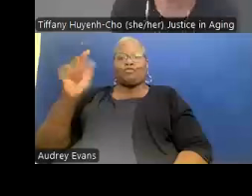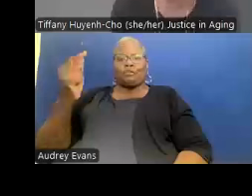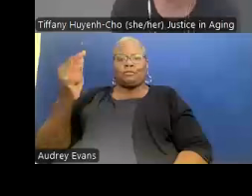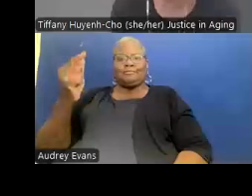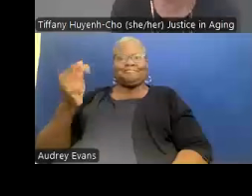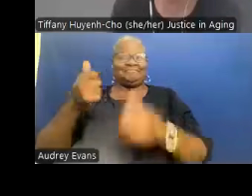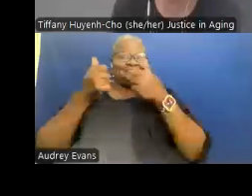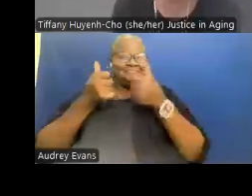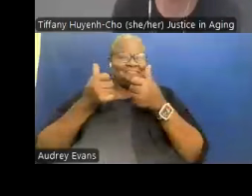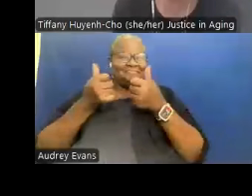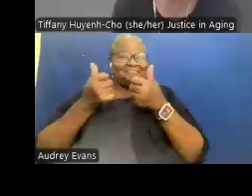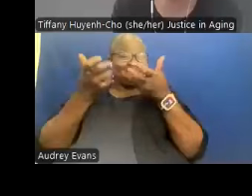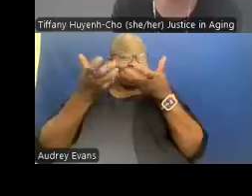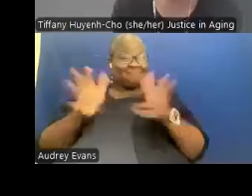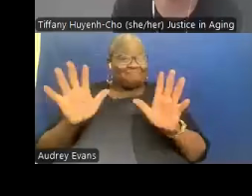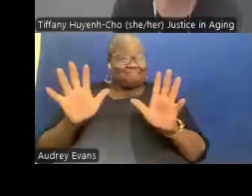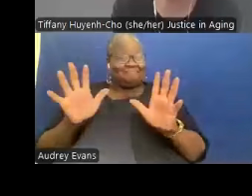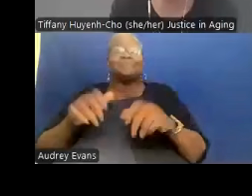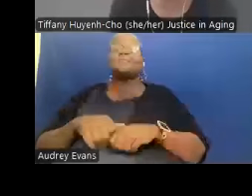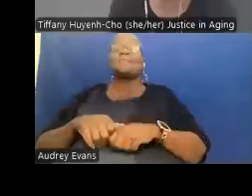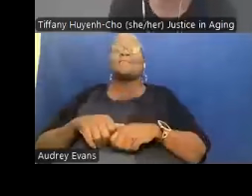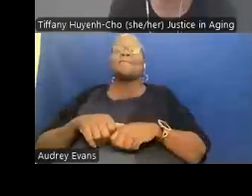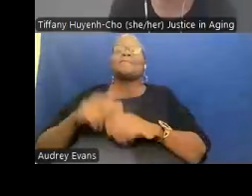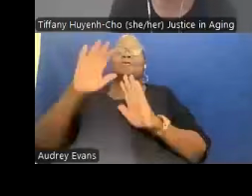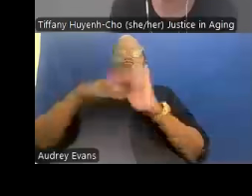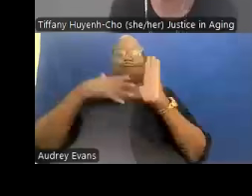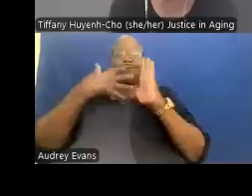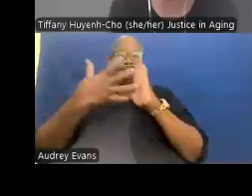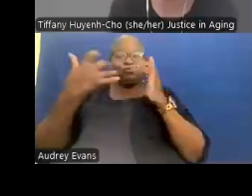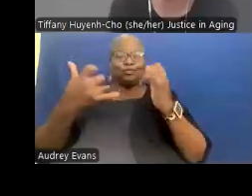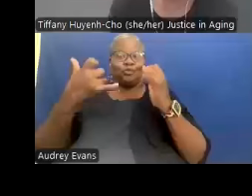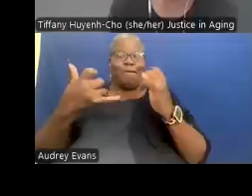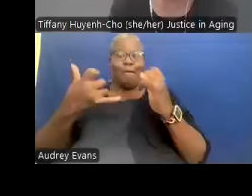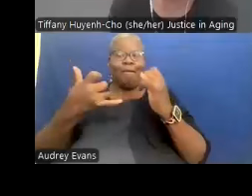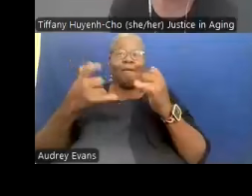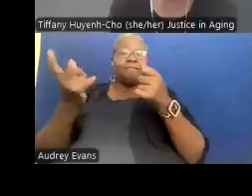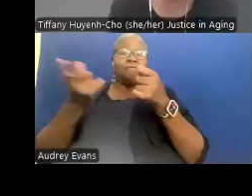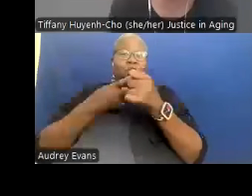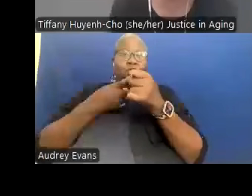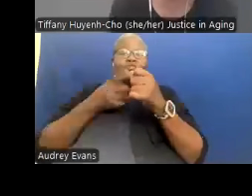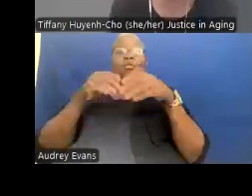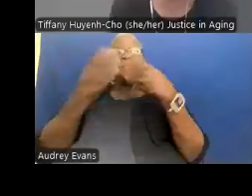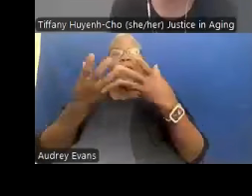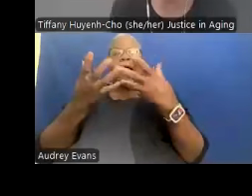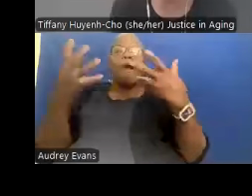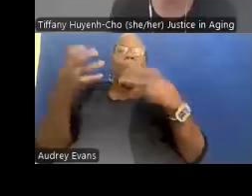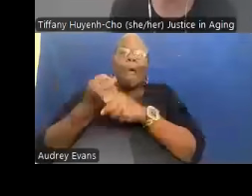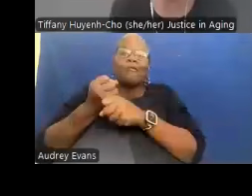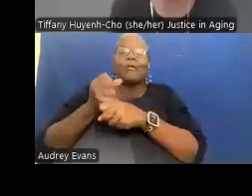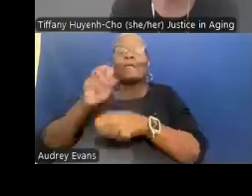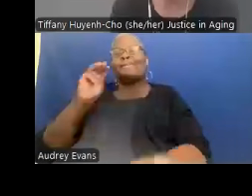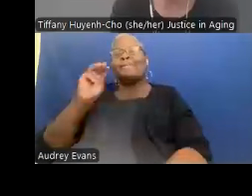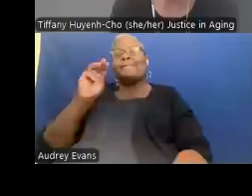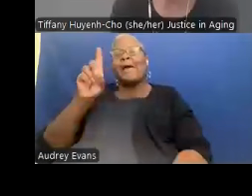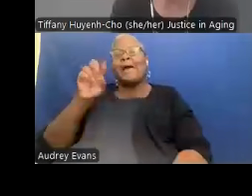Okay, and with that, here is our agenda for today. First, we'll provide an overview of Medicaid,